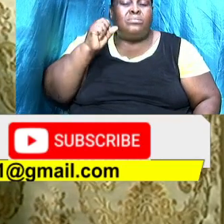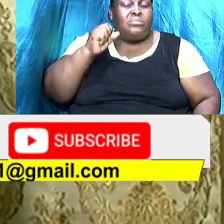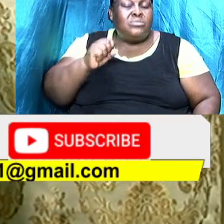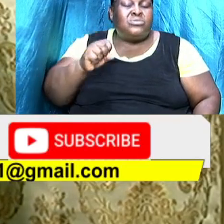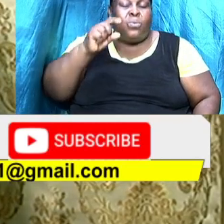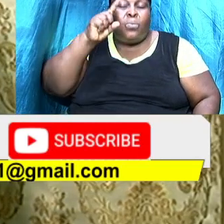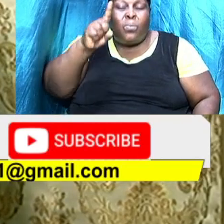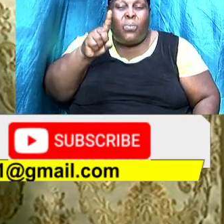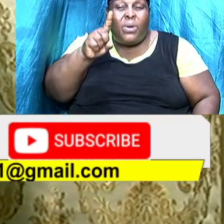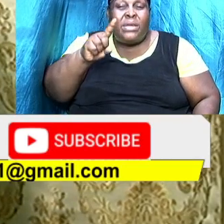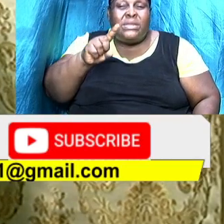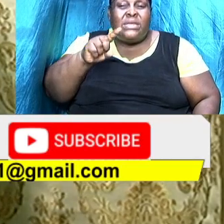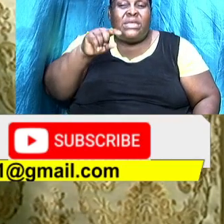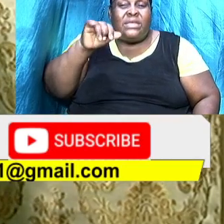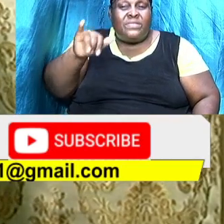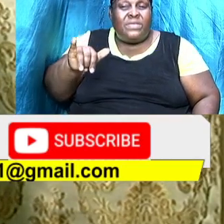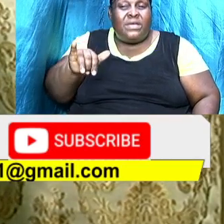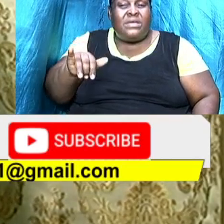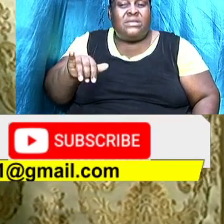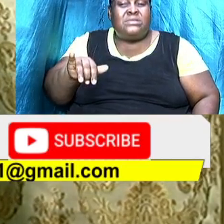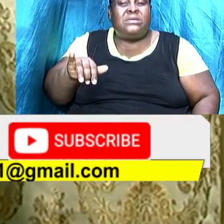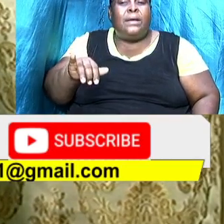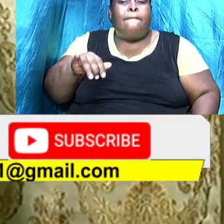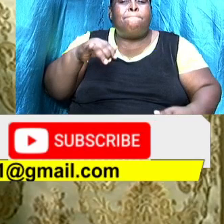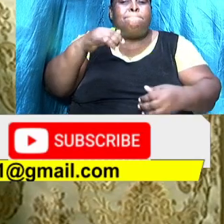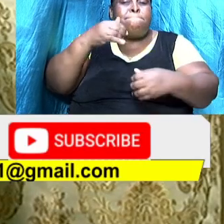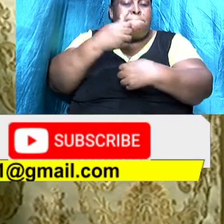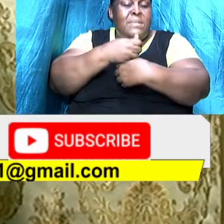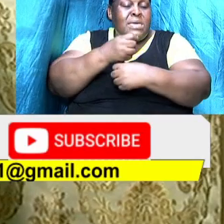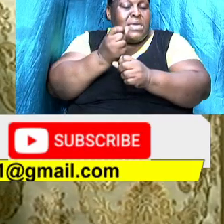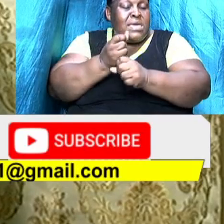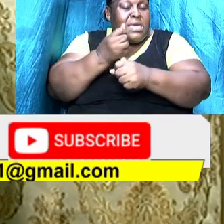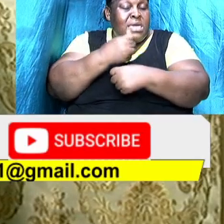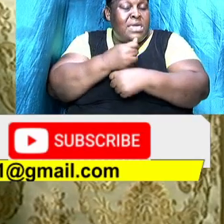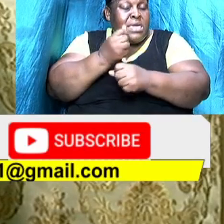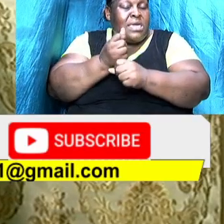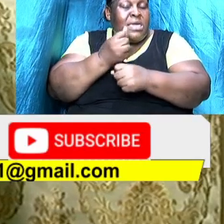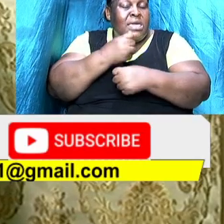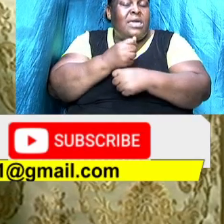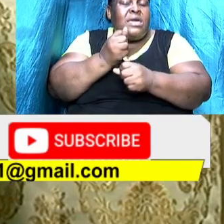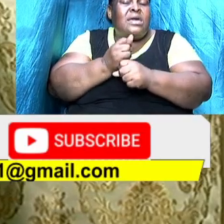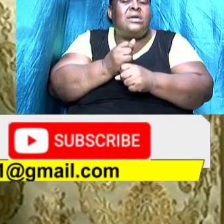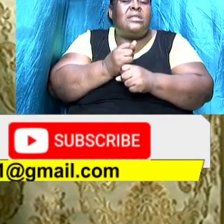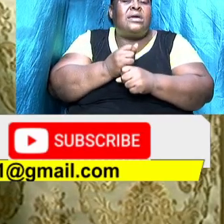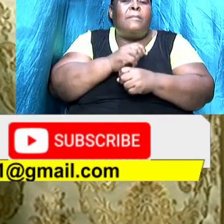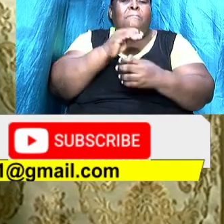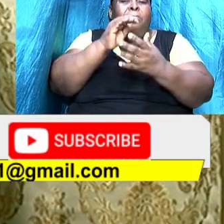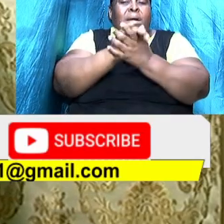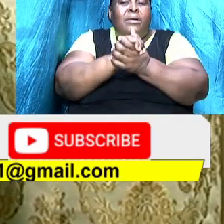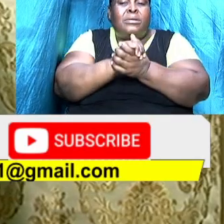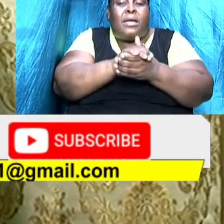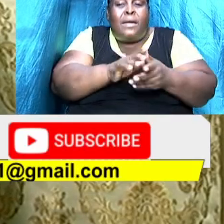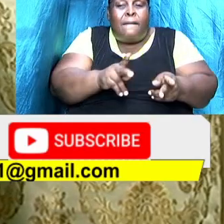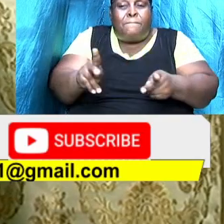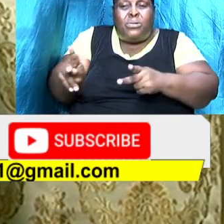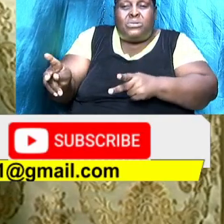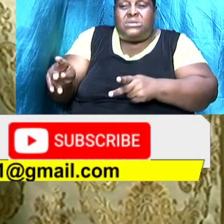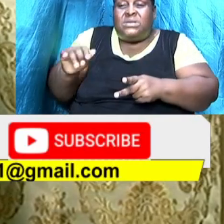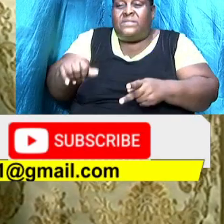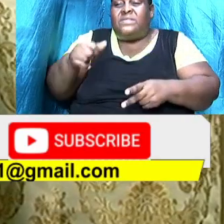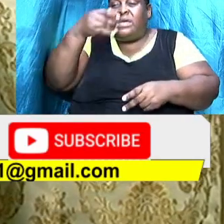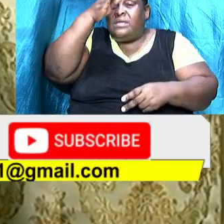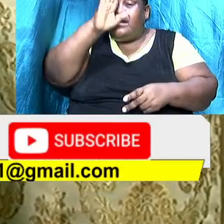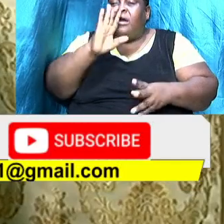culminated the entire affair when he put it that God has joined them and